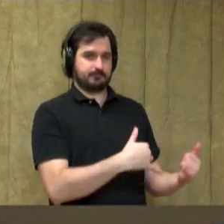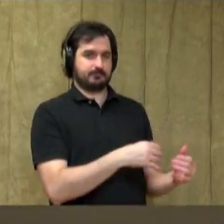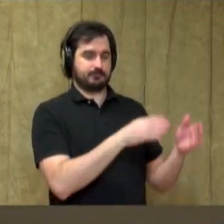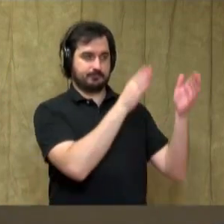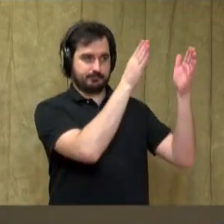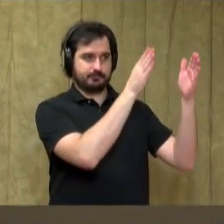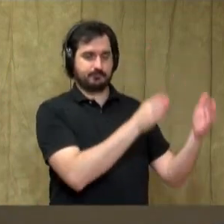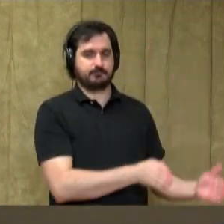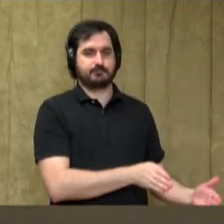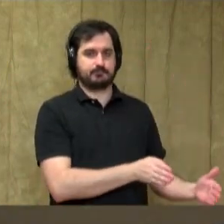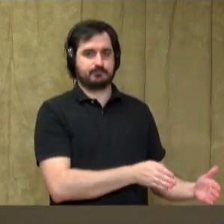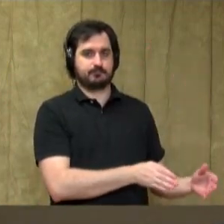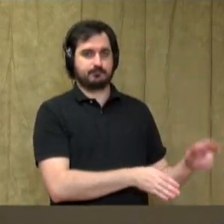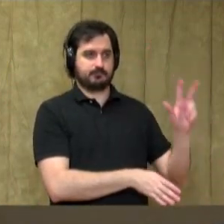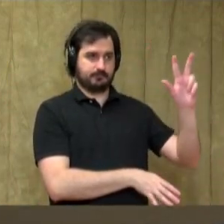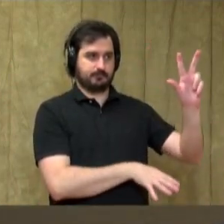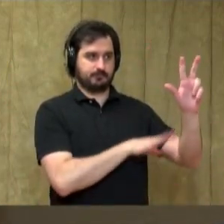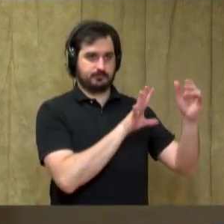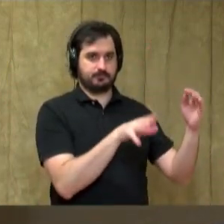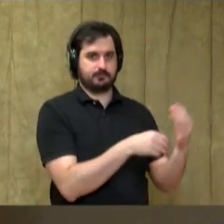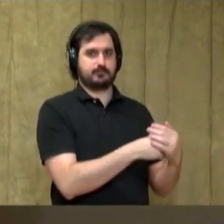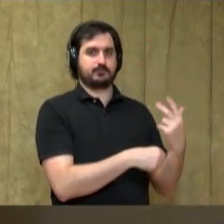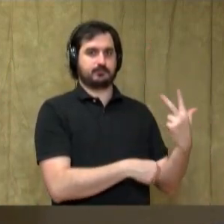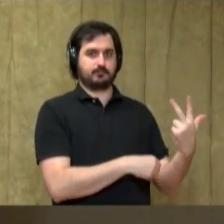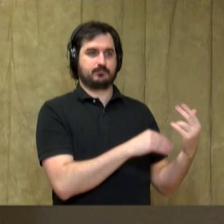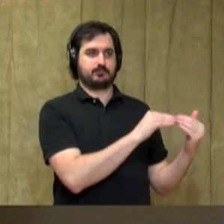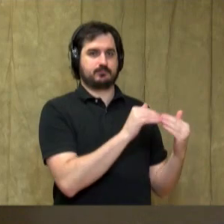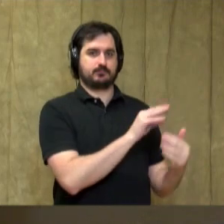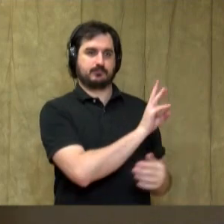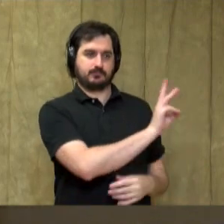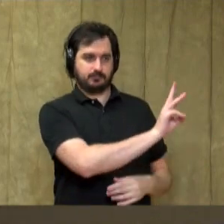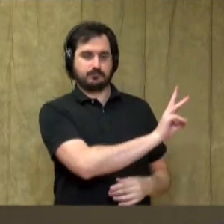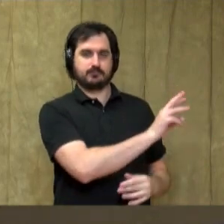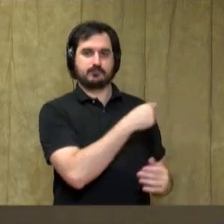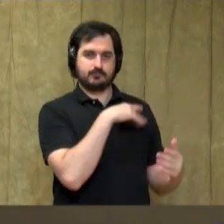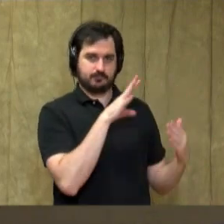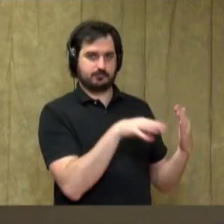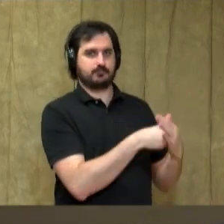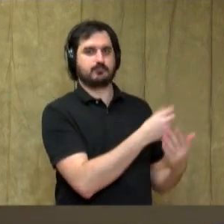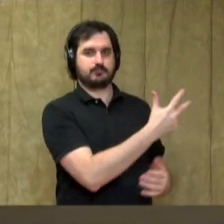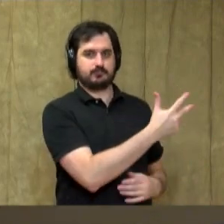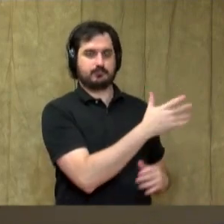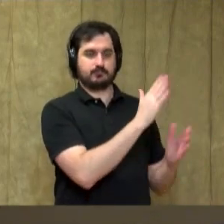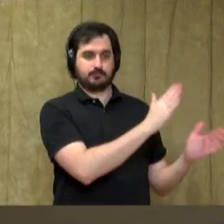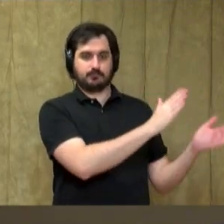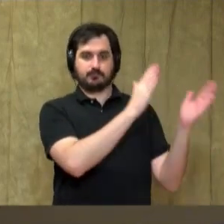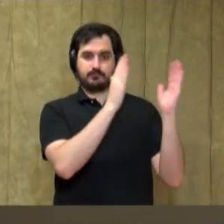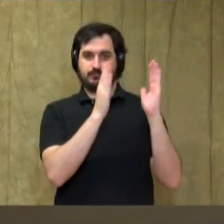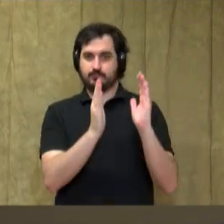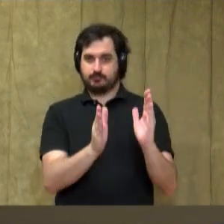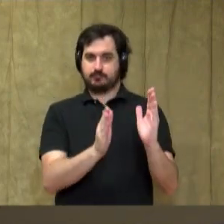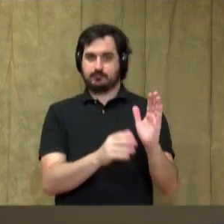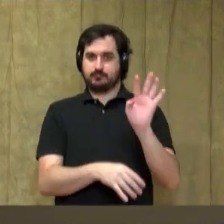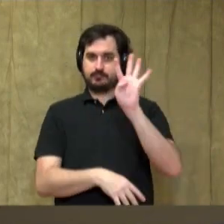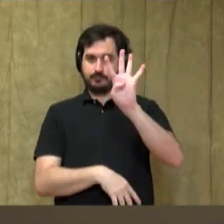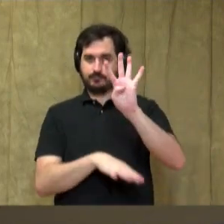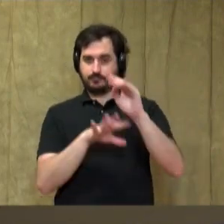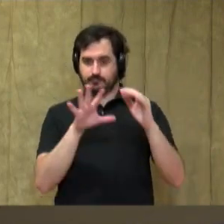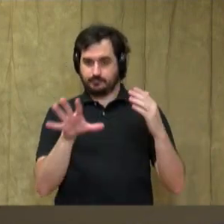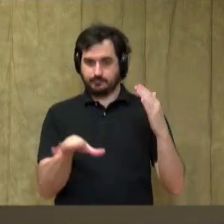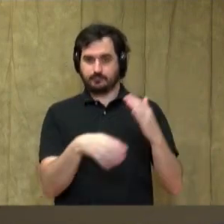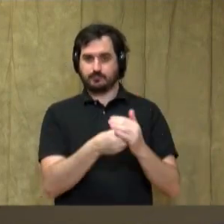term here would be 6 because I'm adding 3. For this one, I'm adding 4 each time. So what is